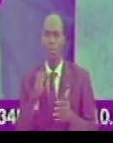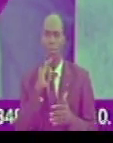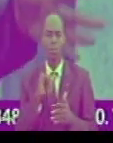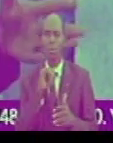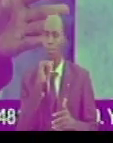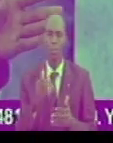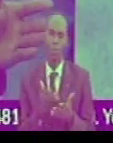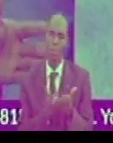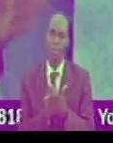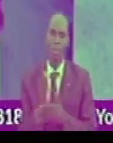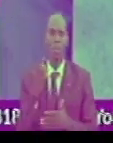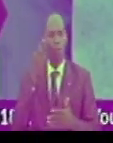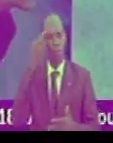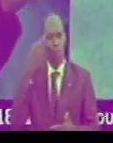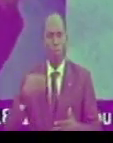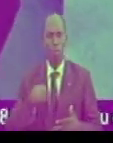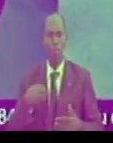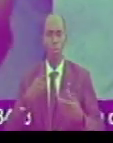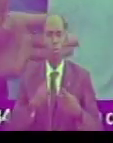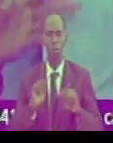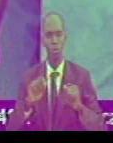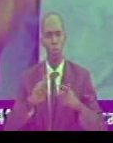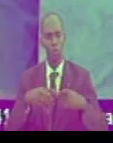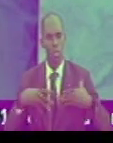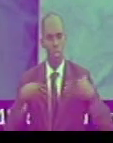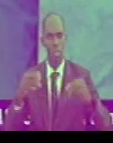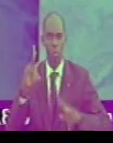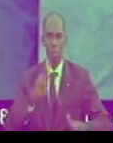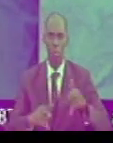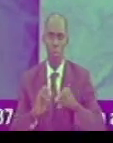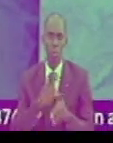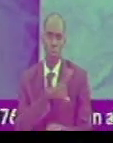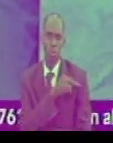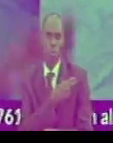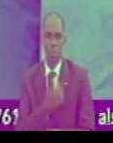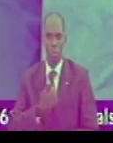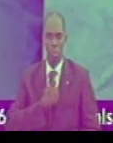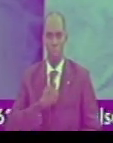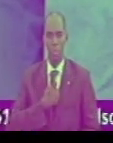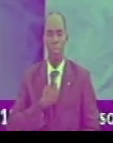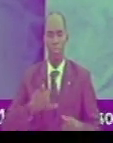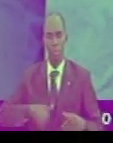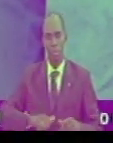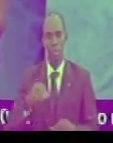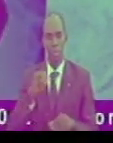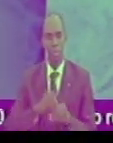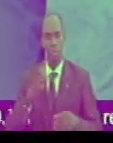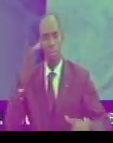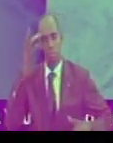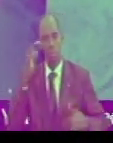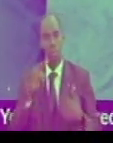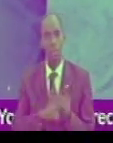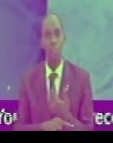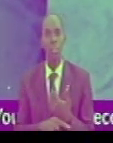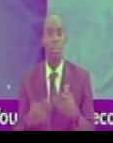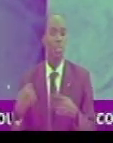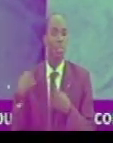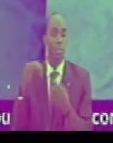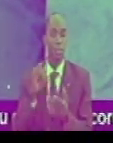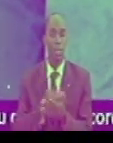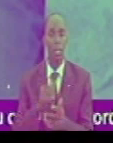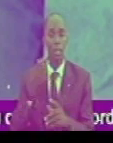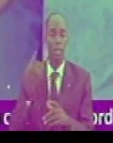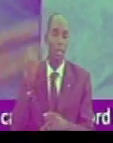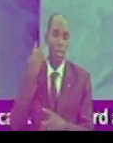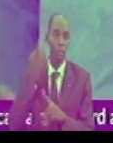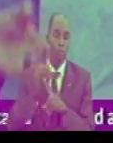in November, after the crusade, after the wonders of his cross, the Lord Almighty healed me. I am totally healed. There's nothing like that in my